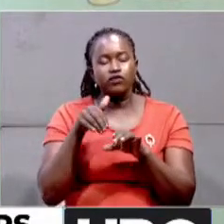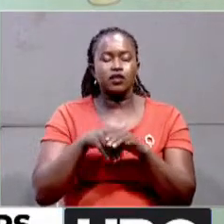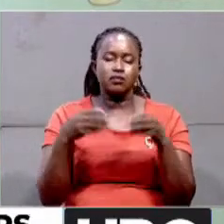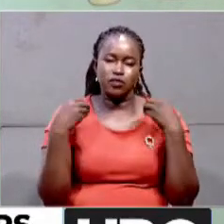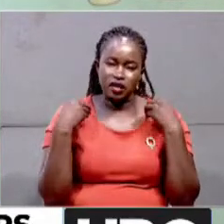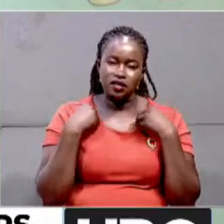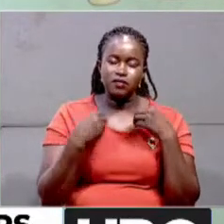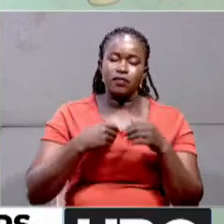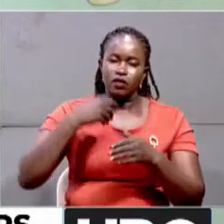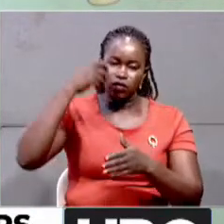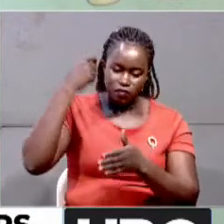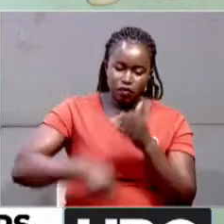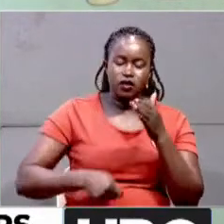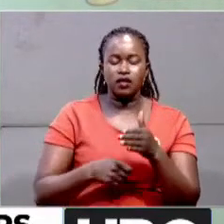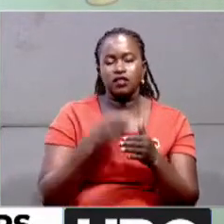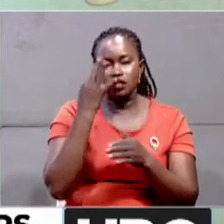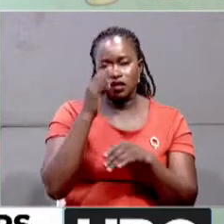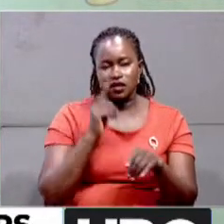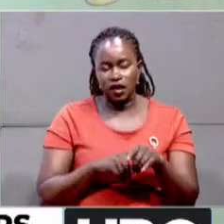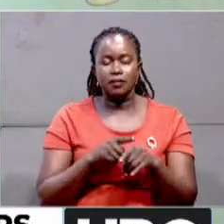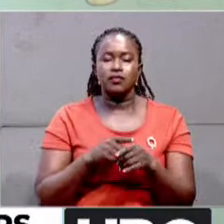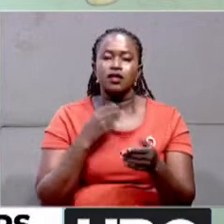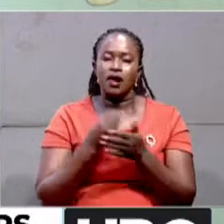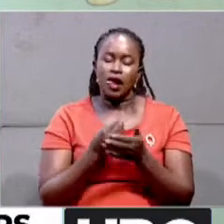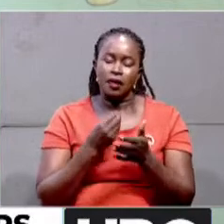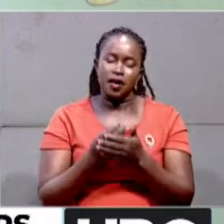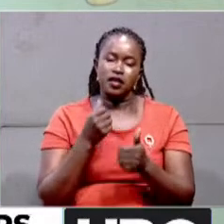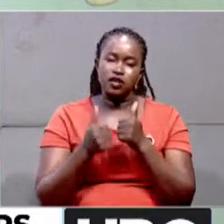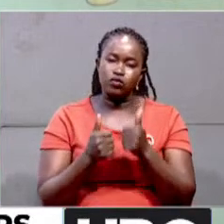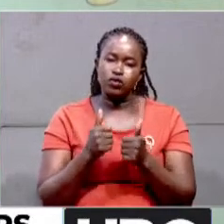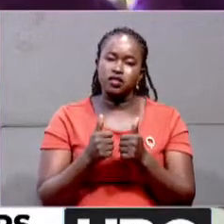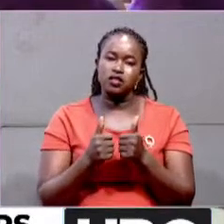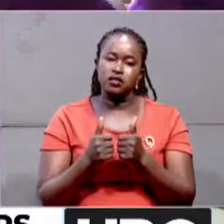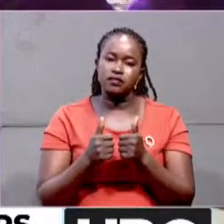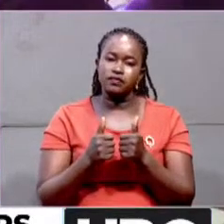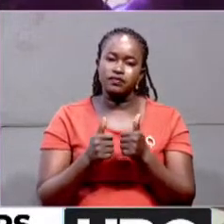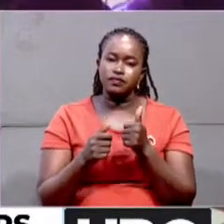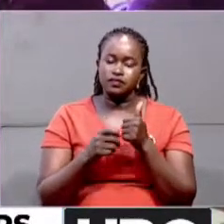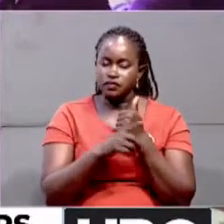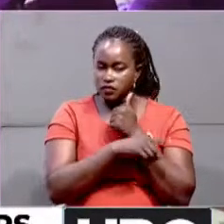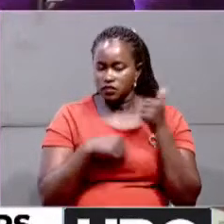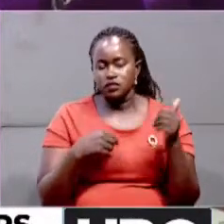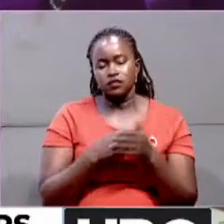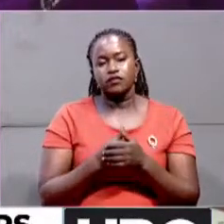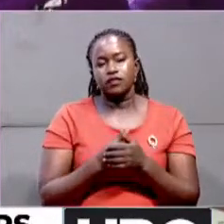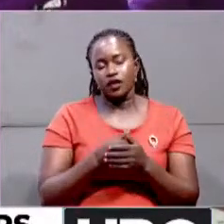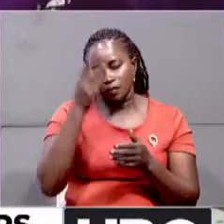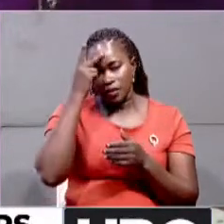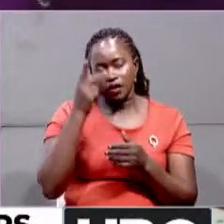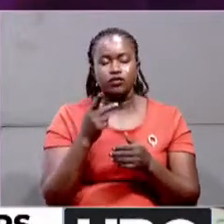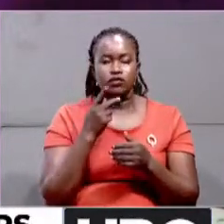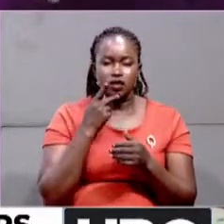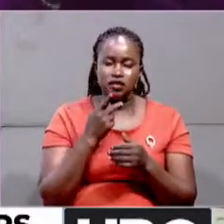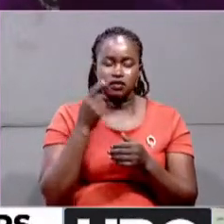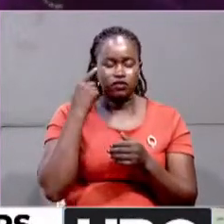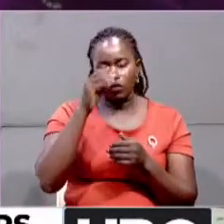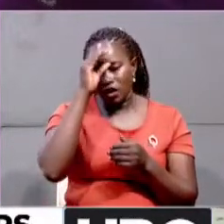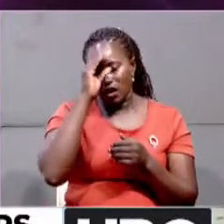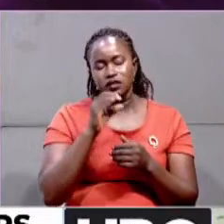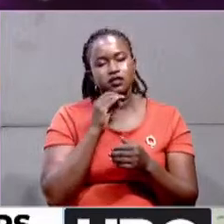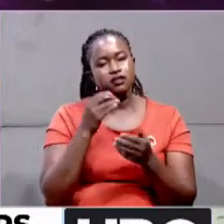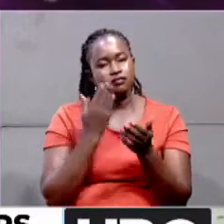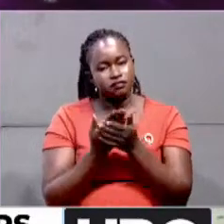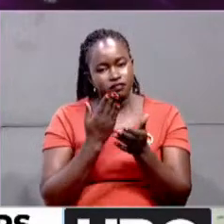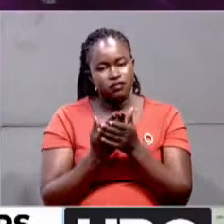pay thrice the amount that has been defrauded. Parents and guardians of the candidates have been